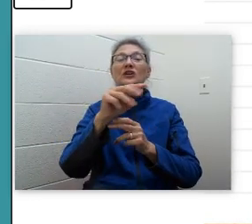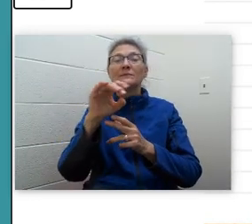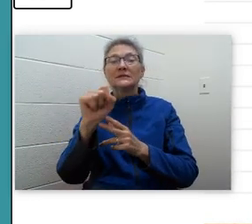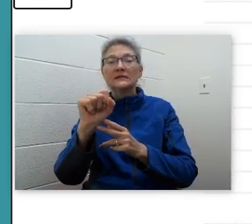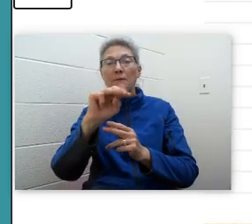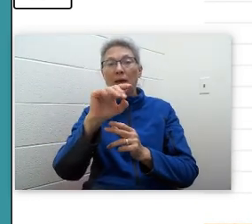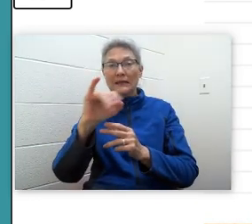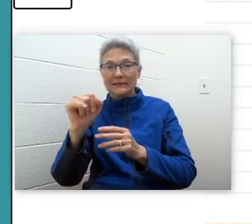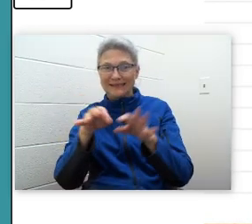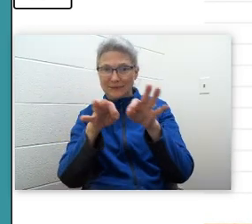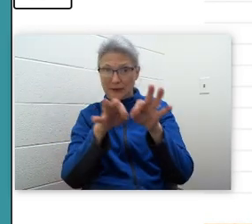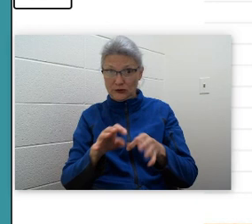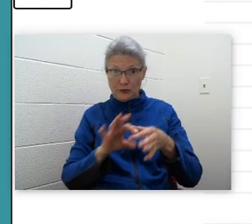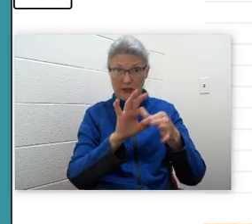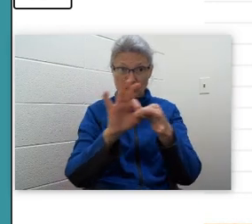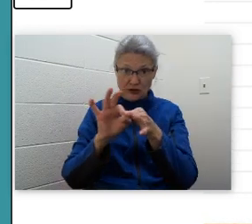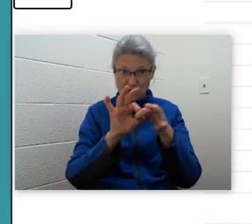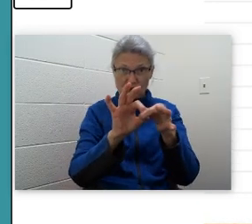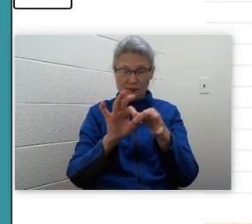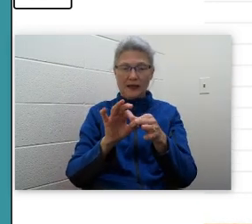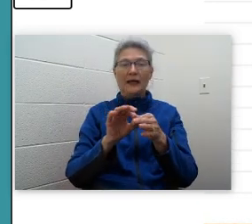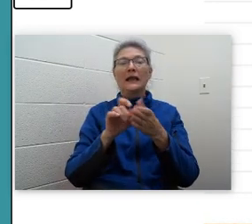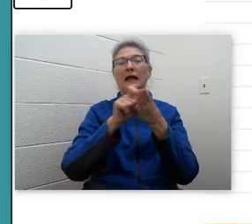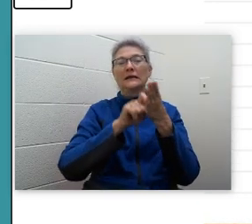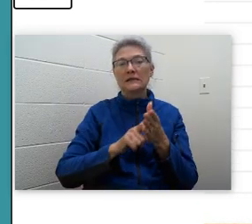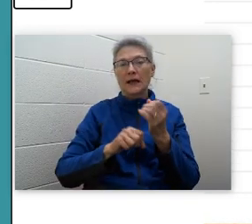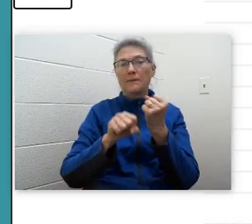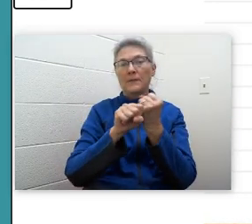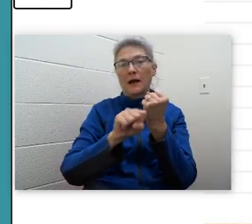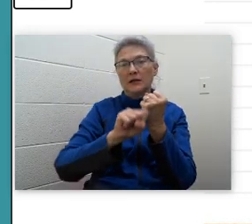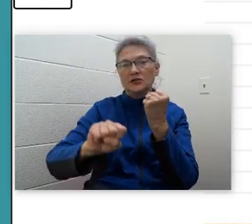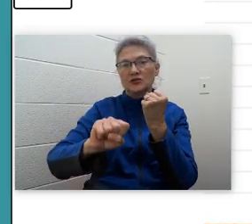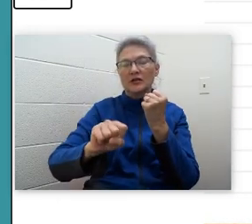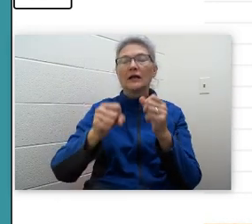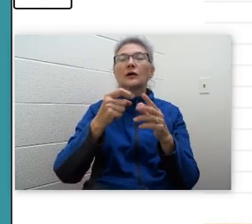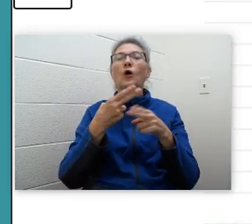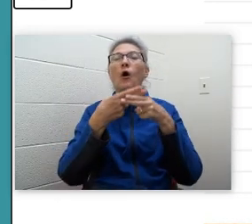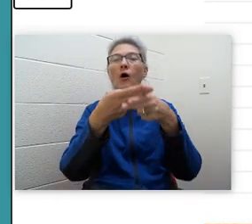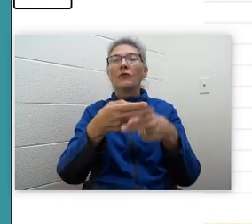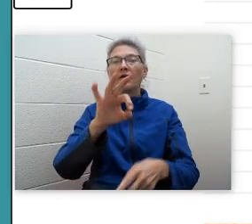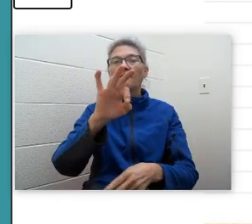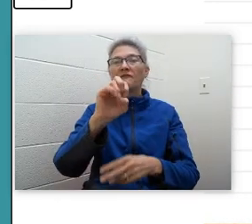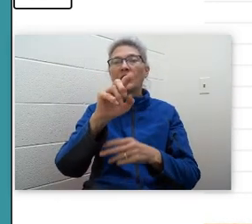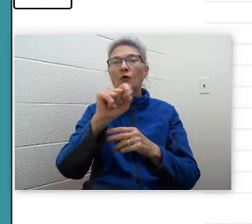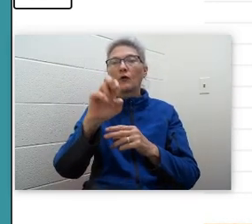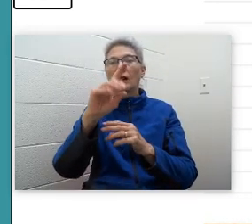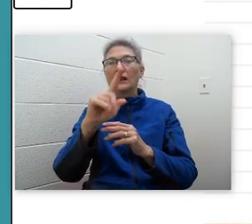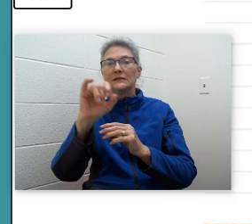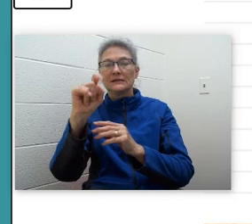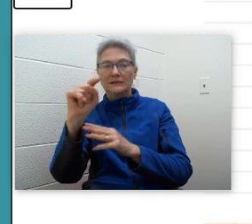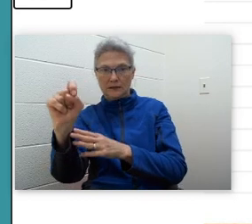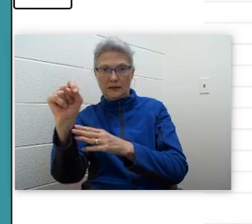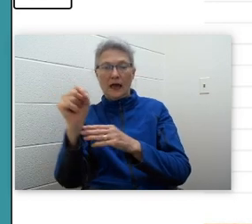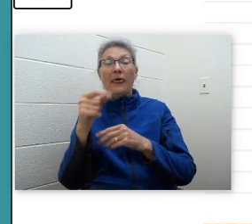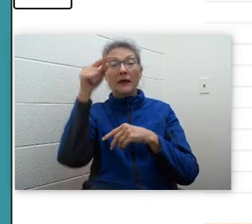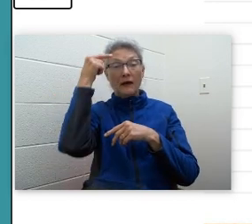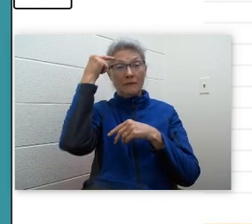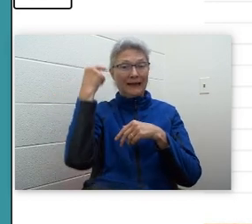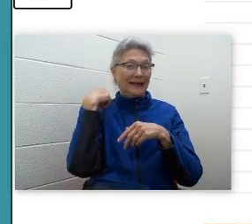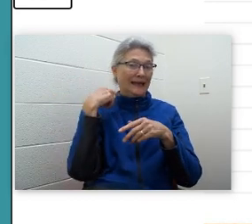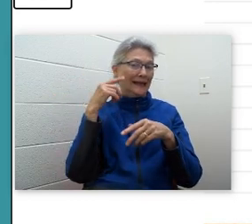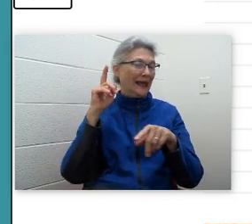further explains this relationship in an essay published in The Federalist. The federal government cannot